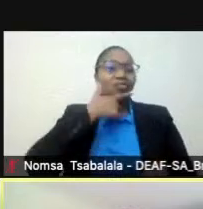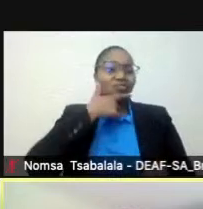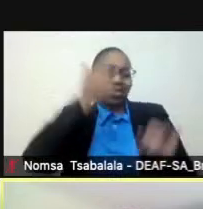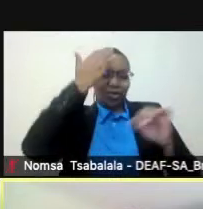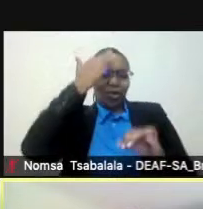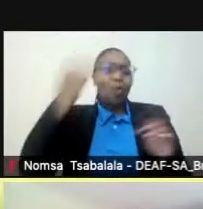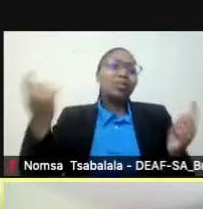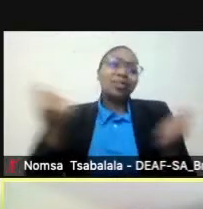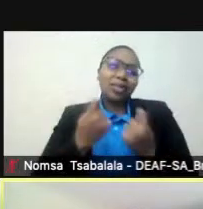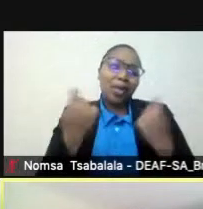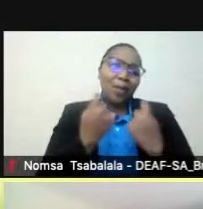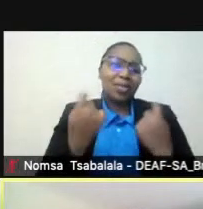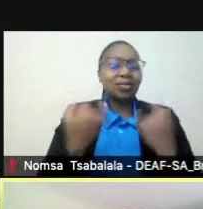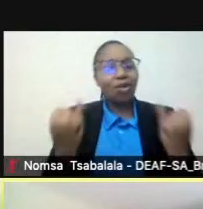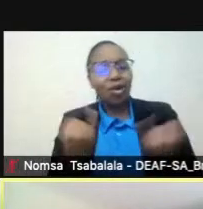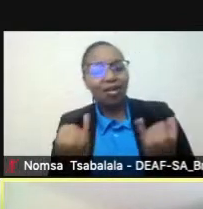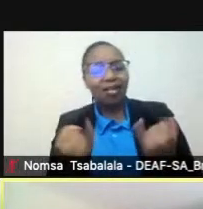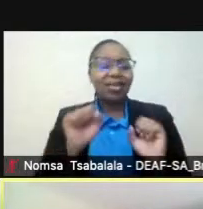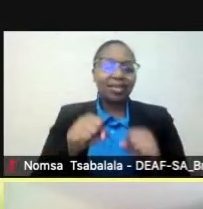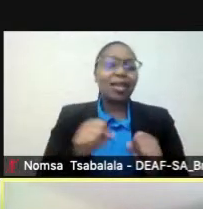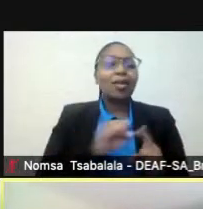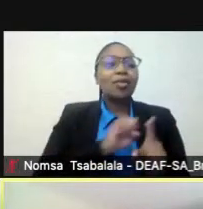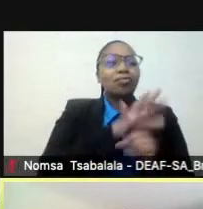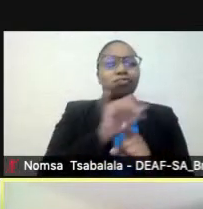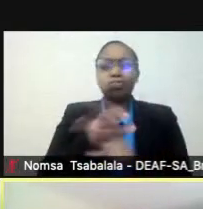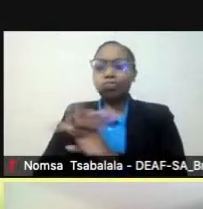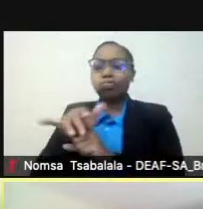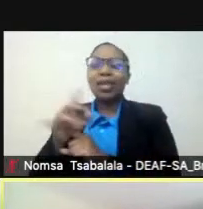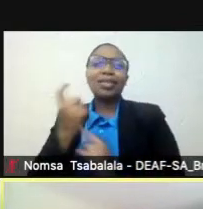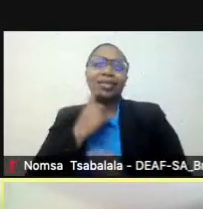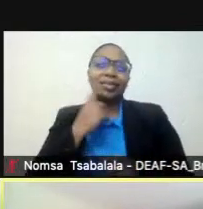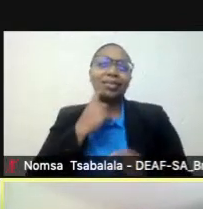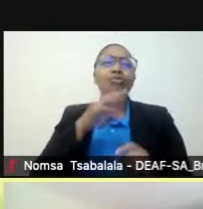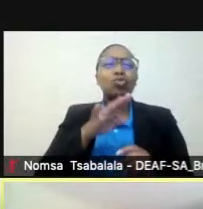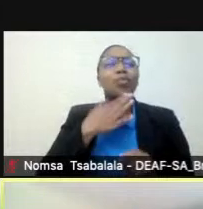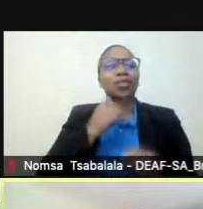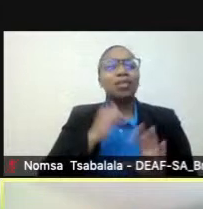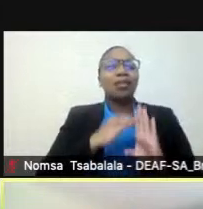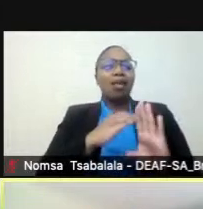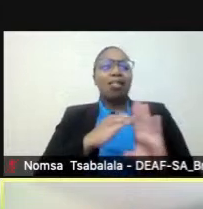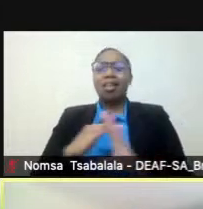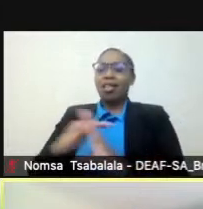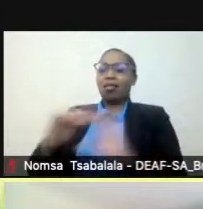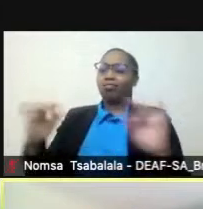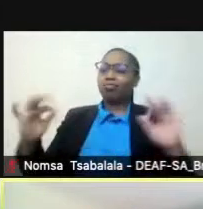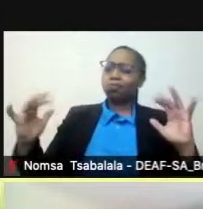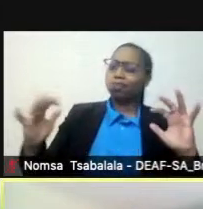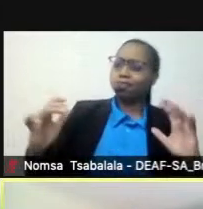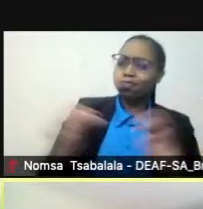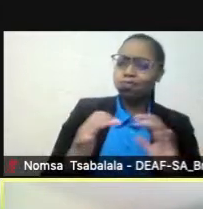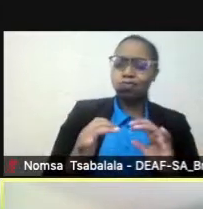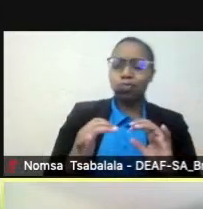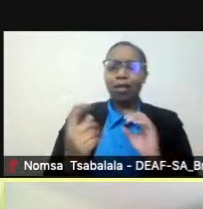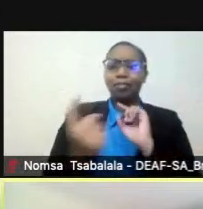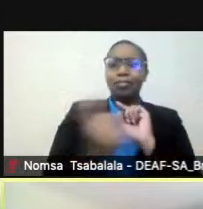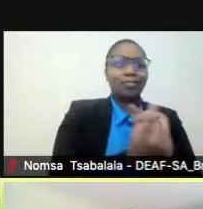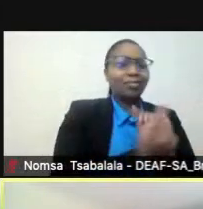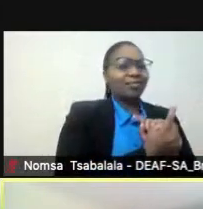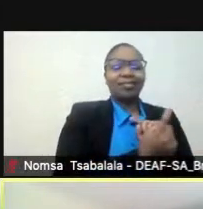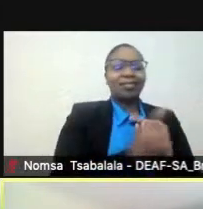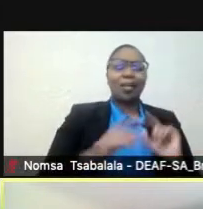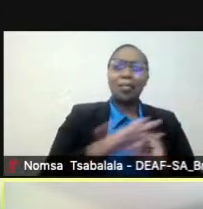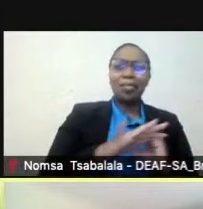to person, and this is the way that that it will be spread if there are these large gatherings. And just to encourage everyone to